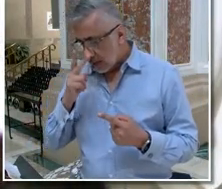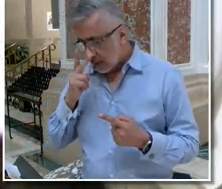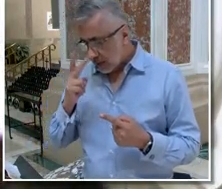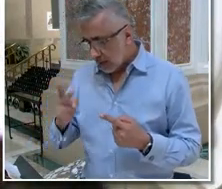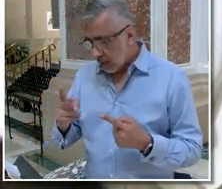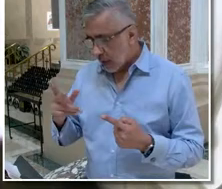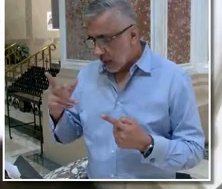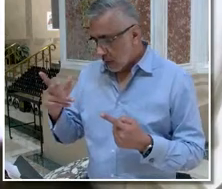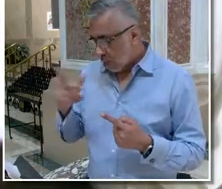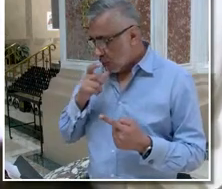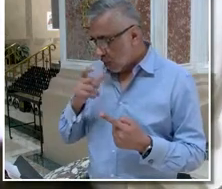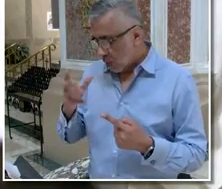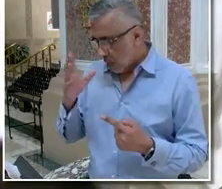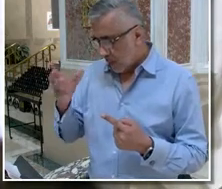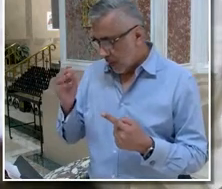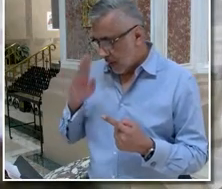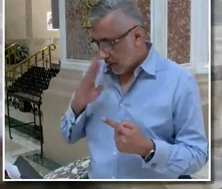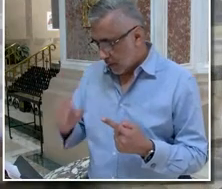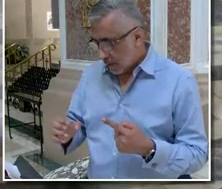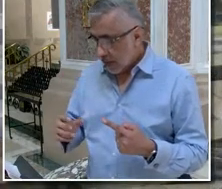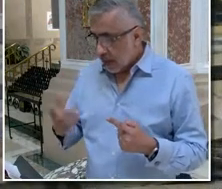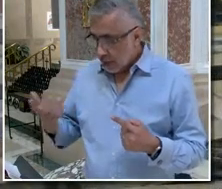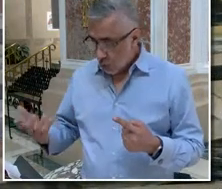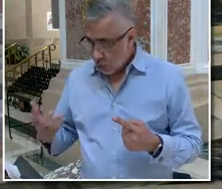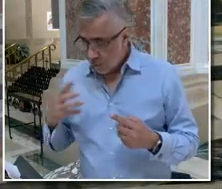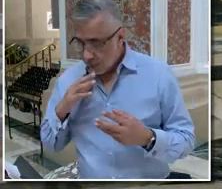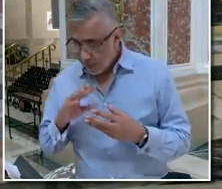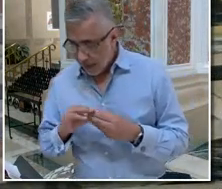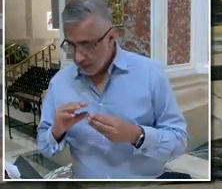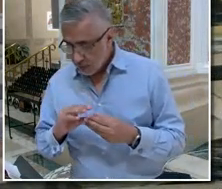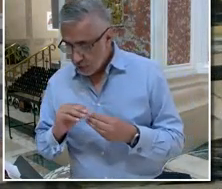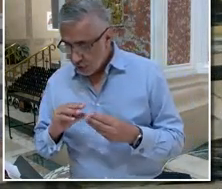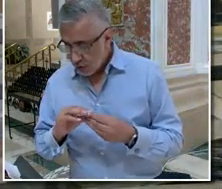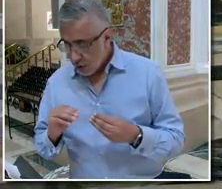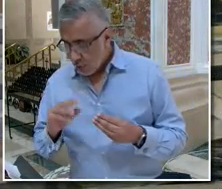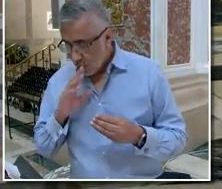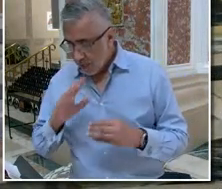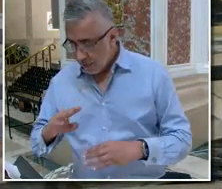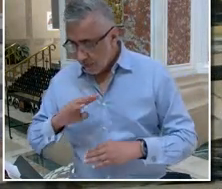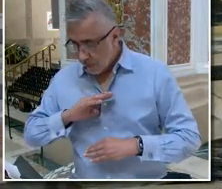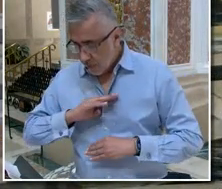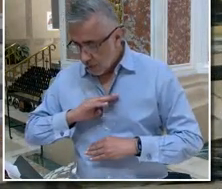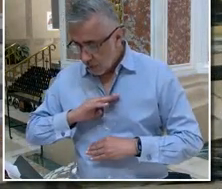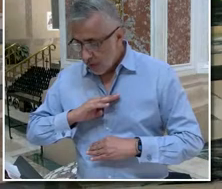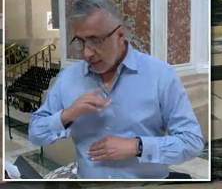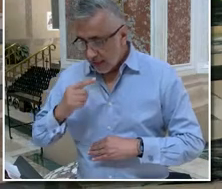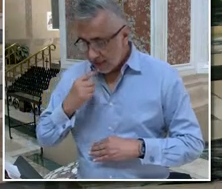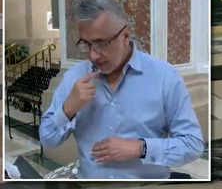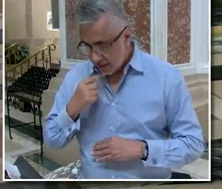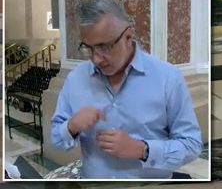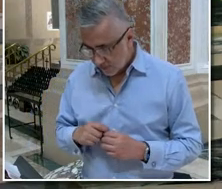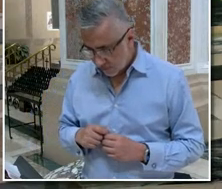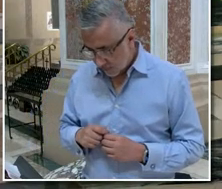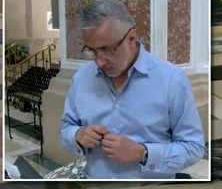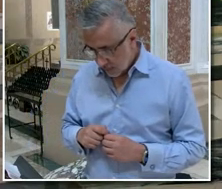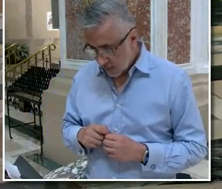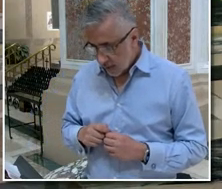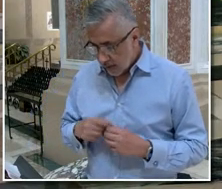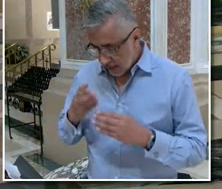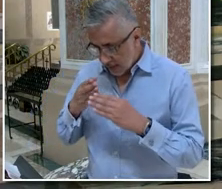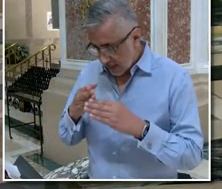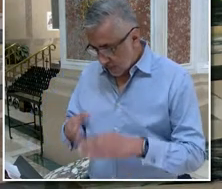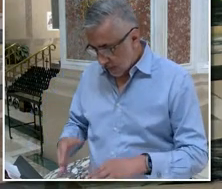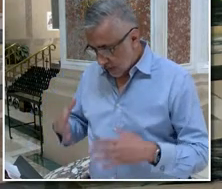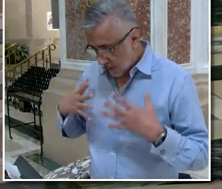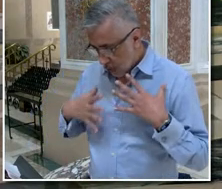will be." In order that the passage of Scripture might be fulfilled that said, "They divided